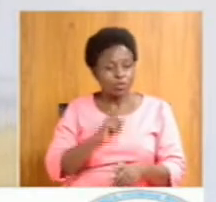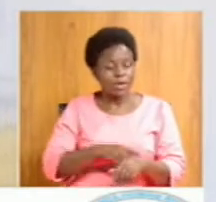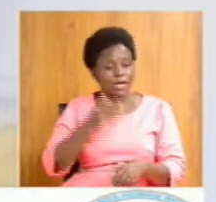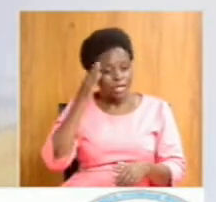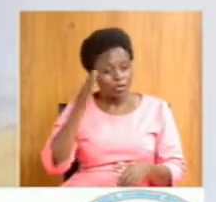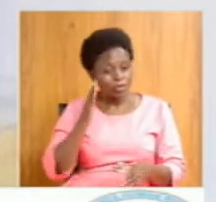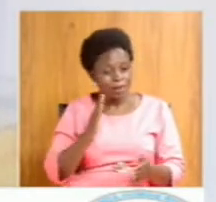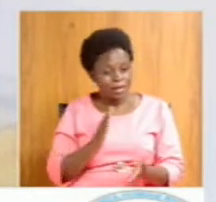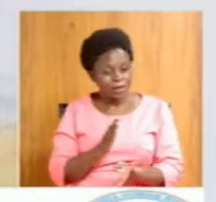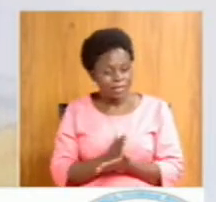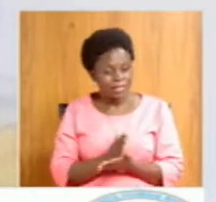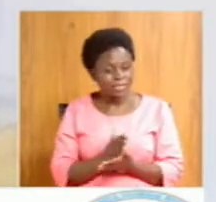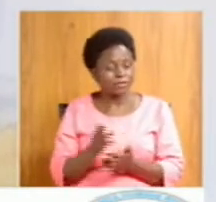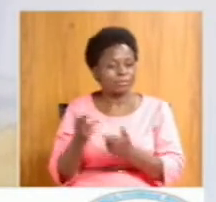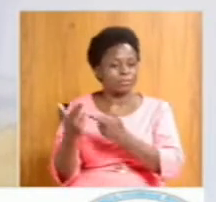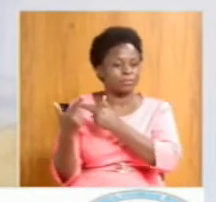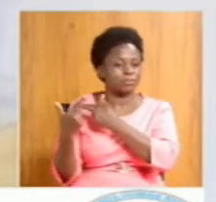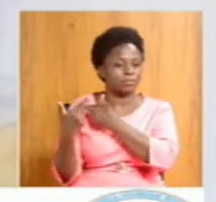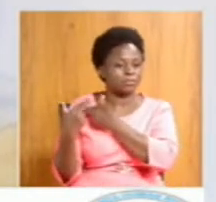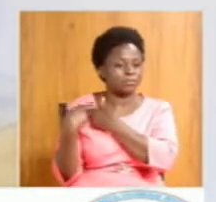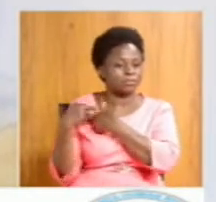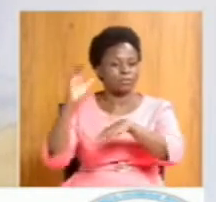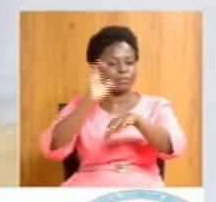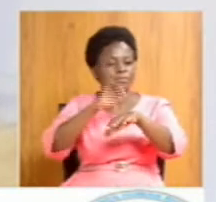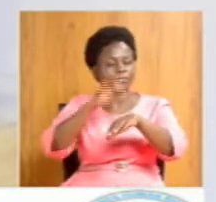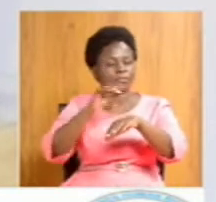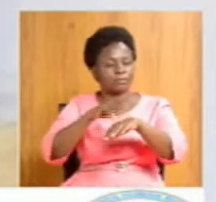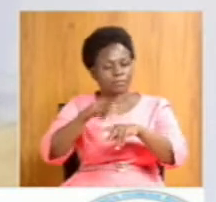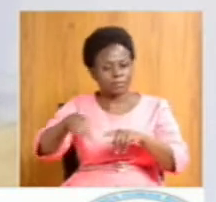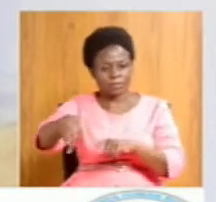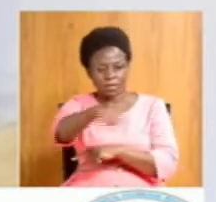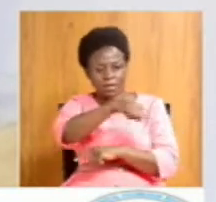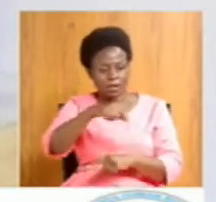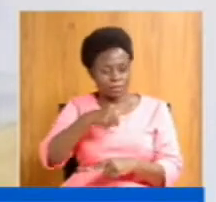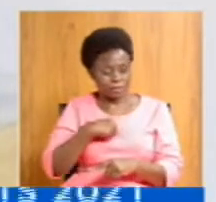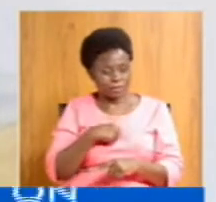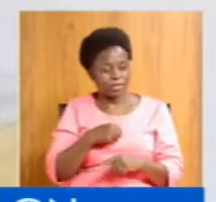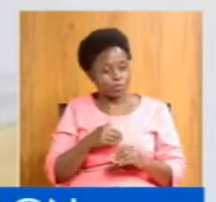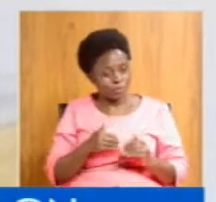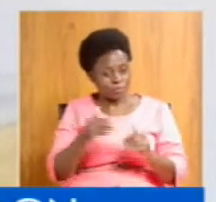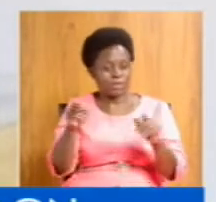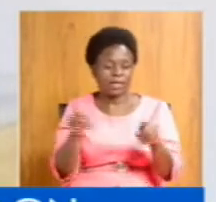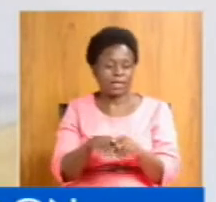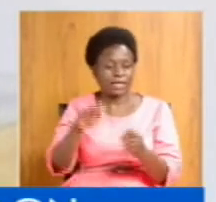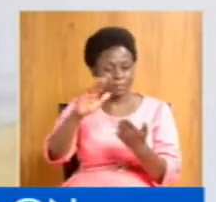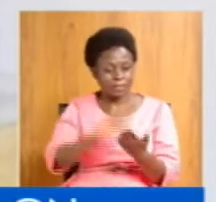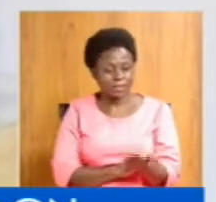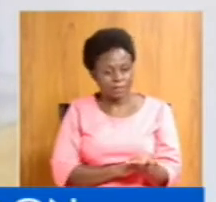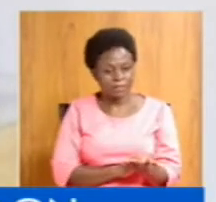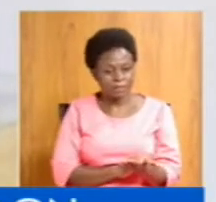my right, it is my responsibility to also sensitize those around me so that we move at the same page.